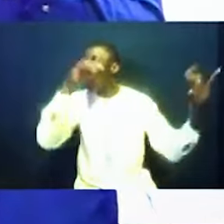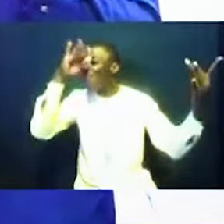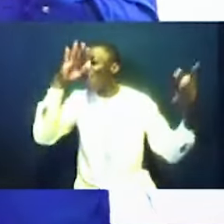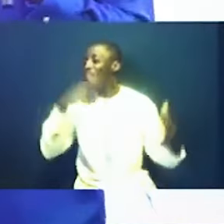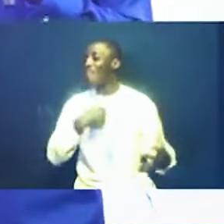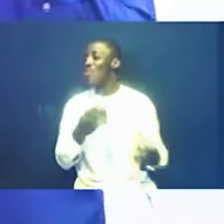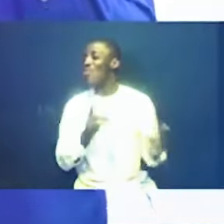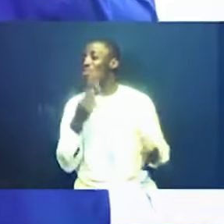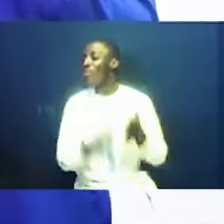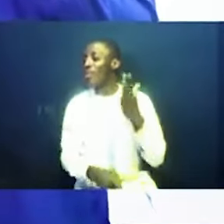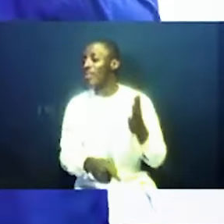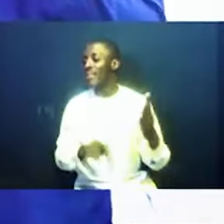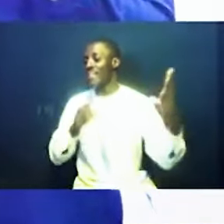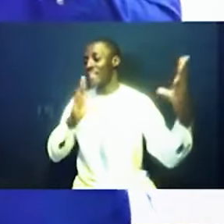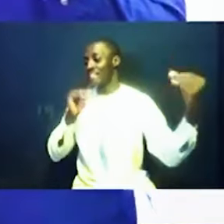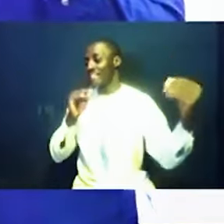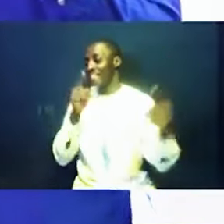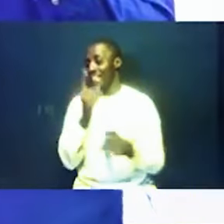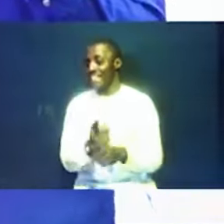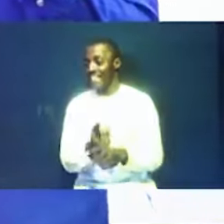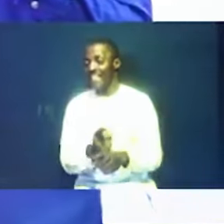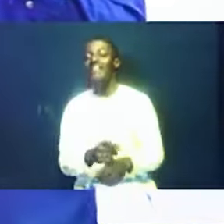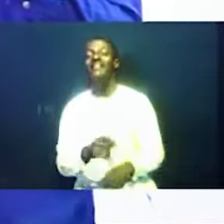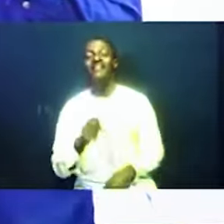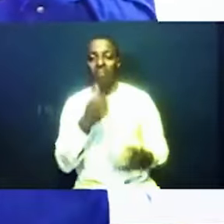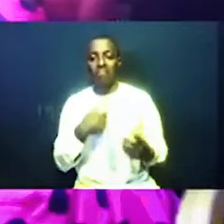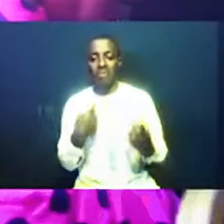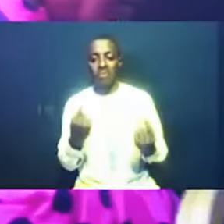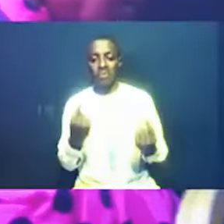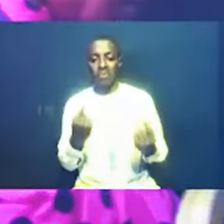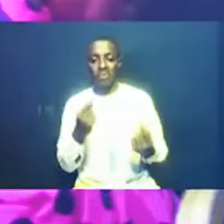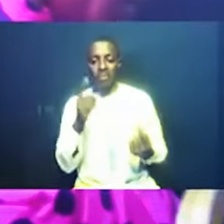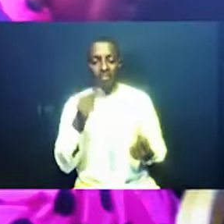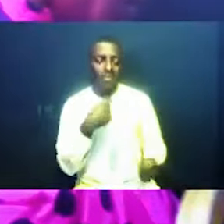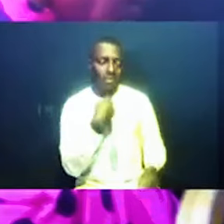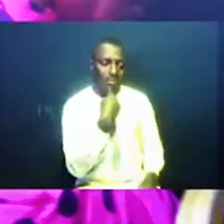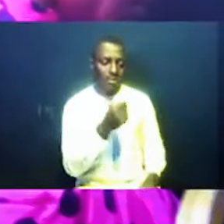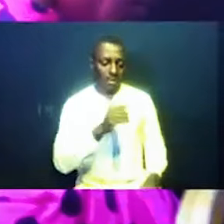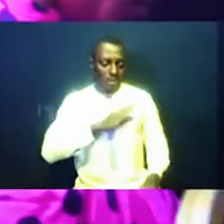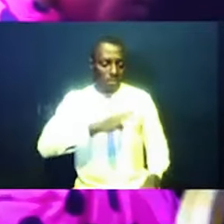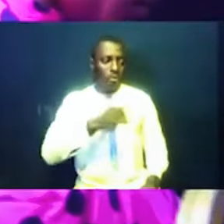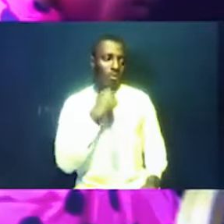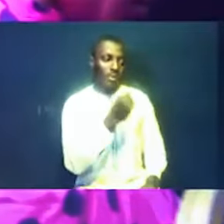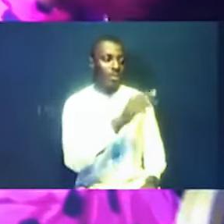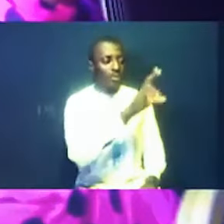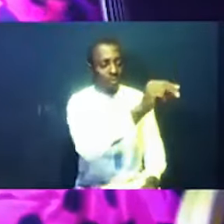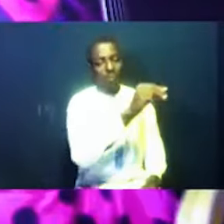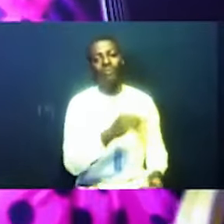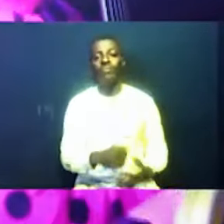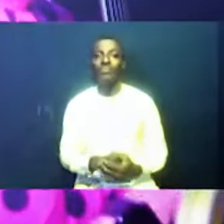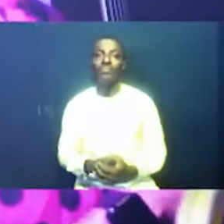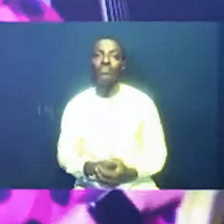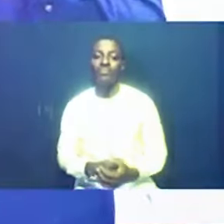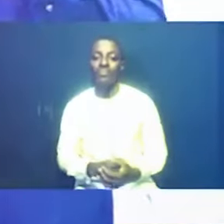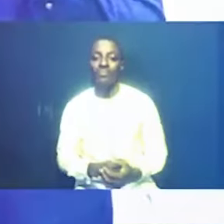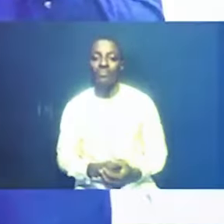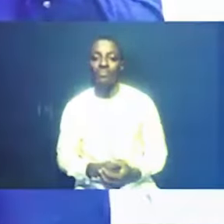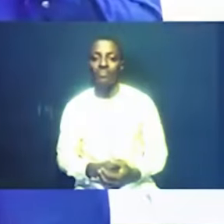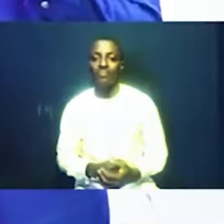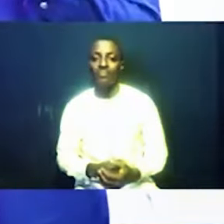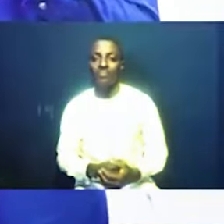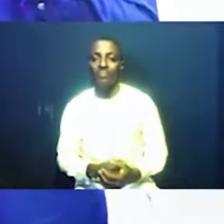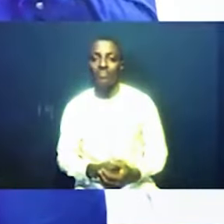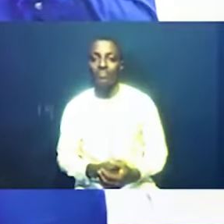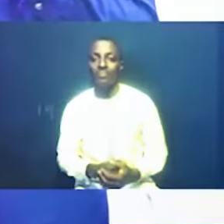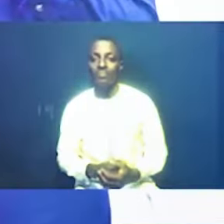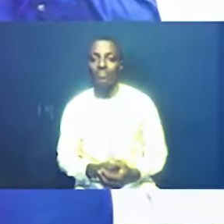when you watch films these days, women feel that they have to give themselves to people in return